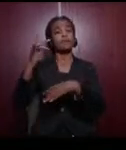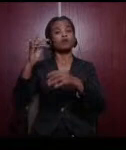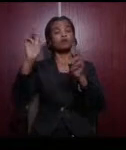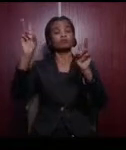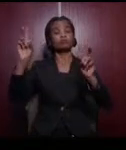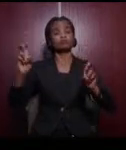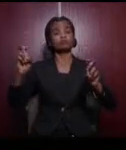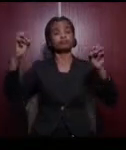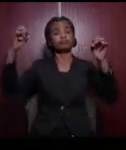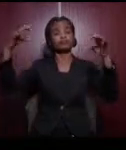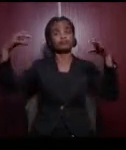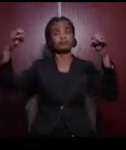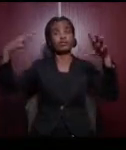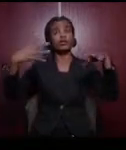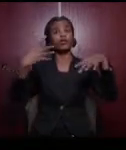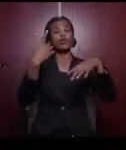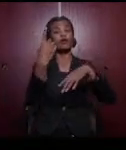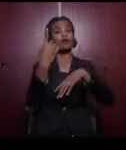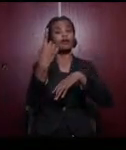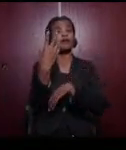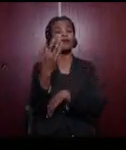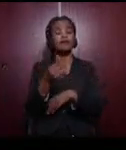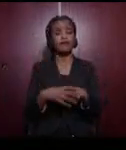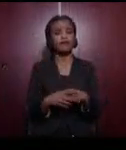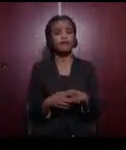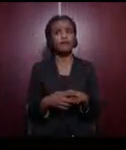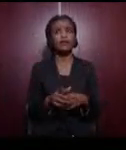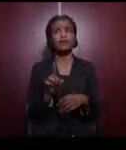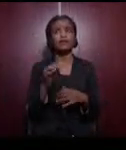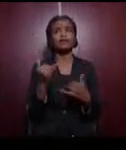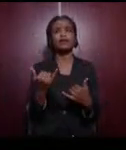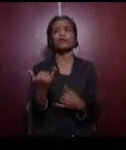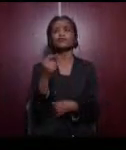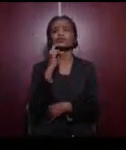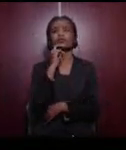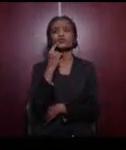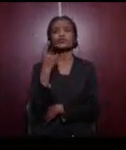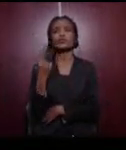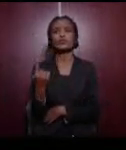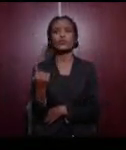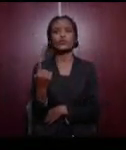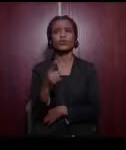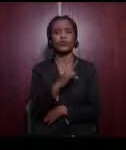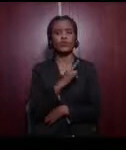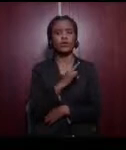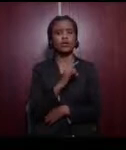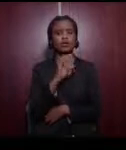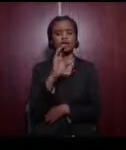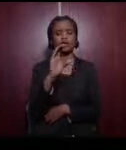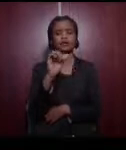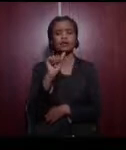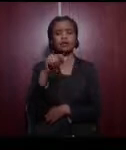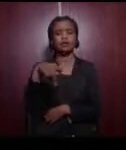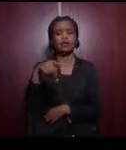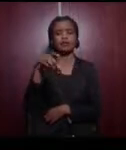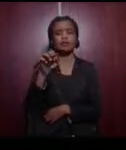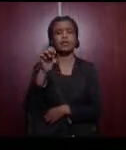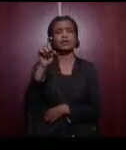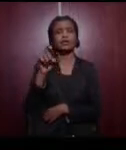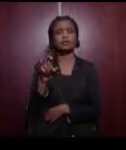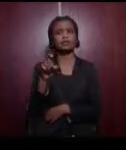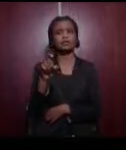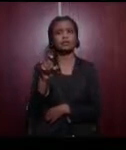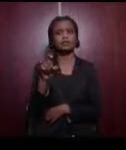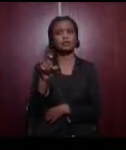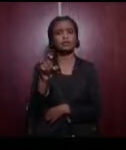but it's only used one pump station, one pump machine. And we have put a complaint. Capex, the service and other stuff.